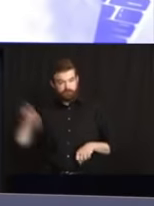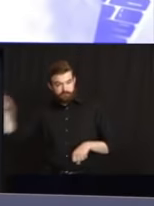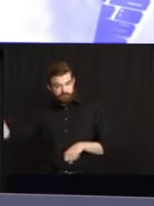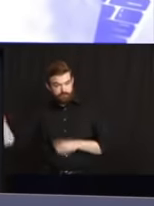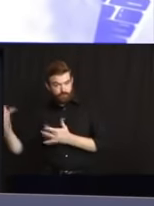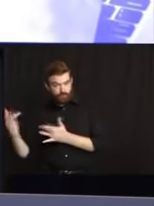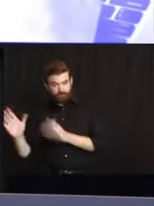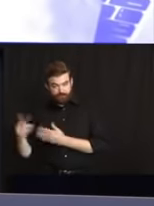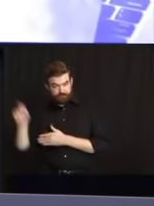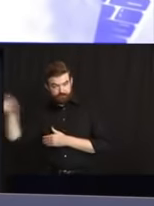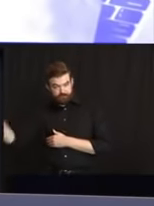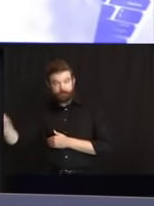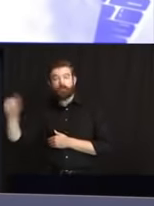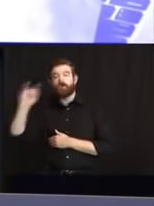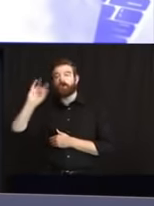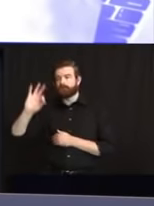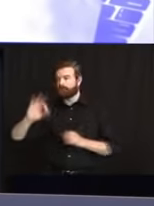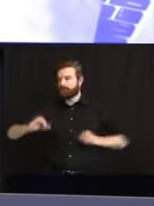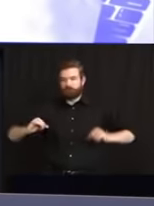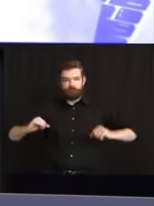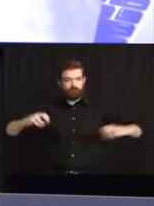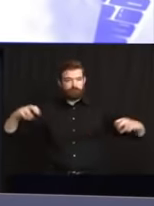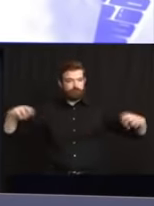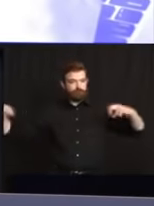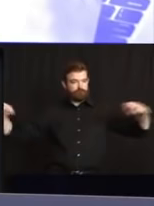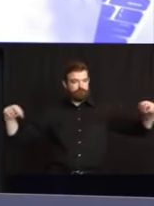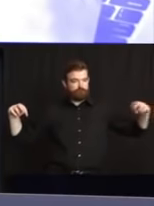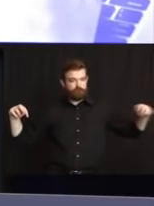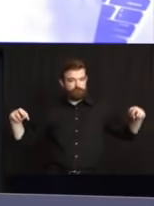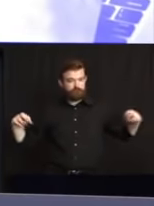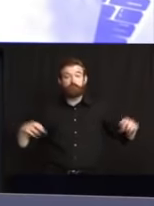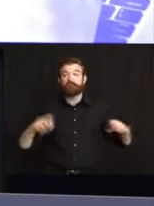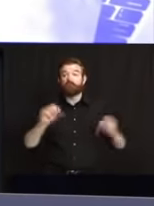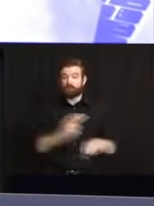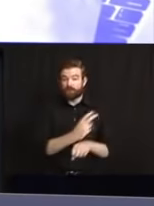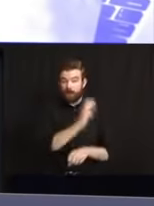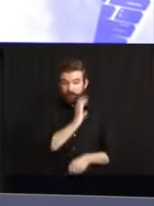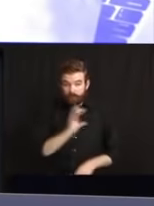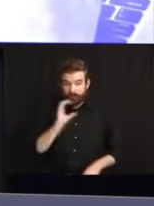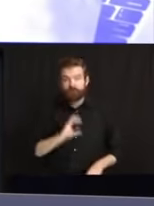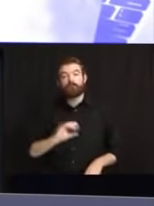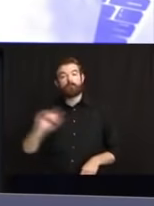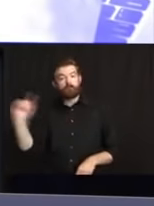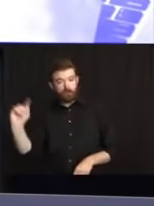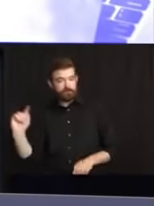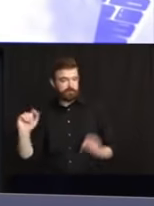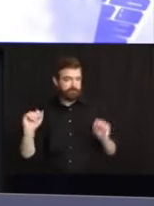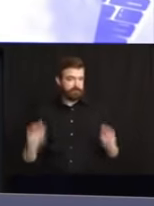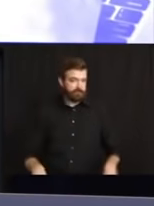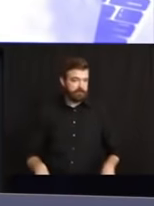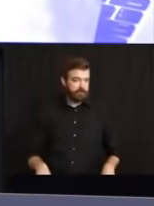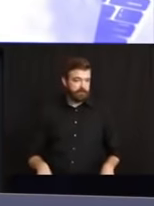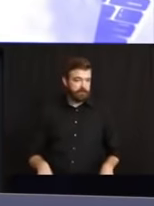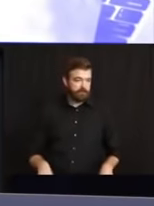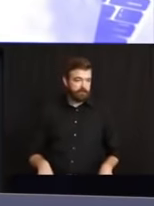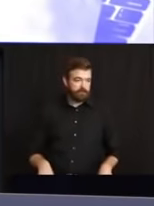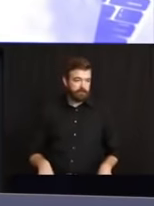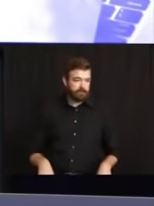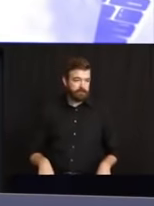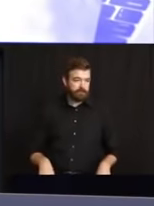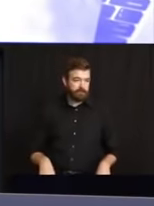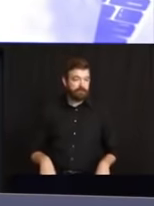cafeteria and other amenities available to patients or visitors. All visitors must comply with all